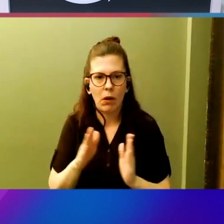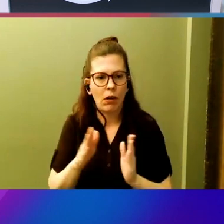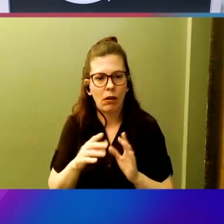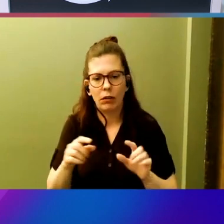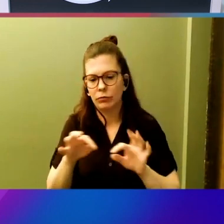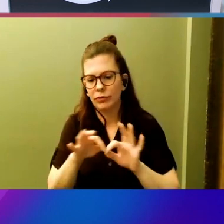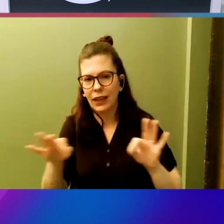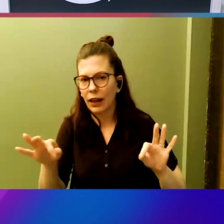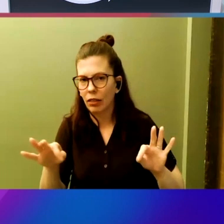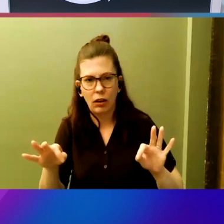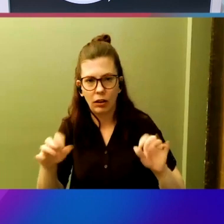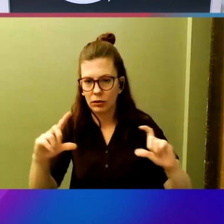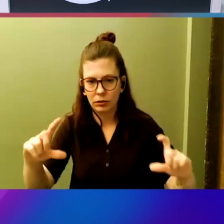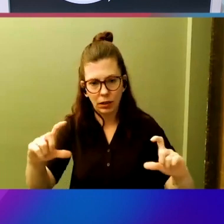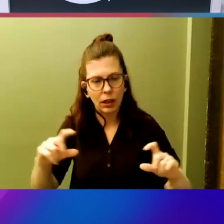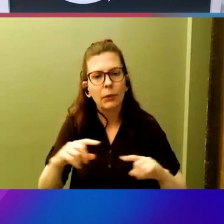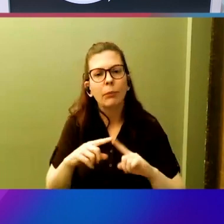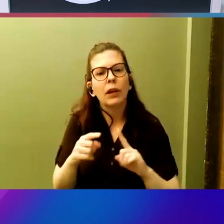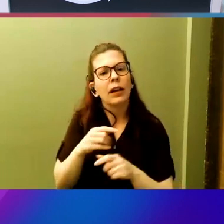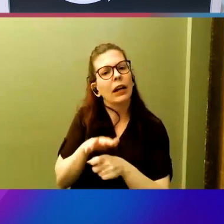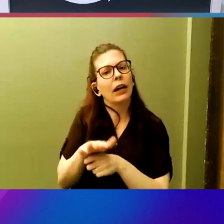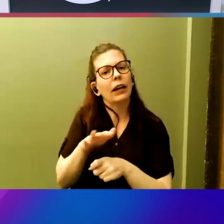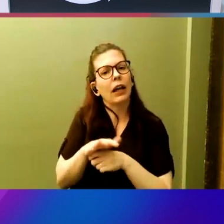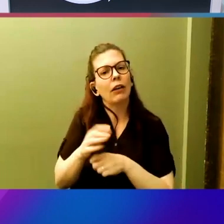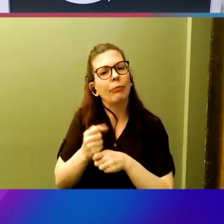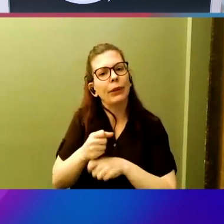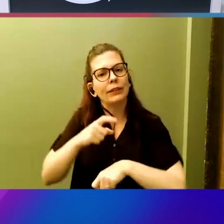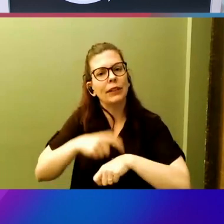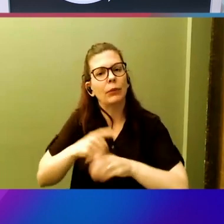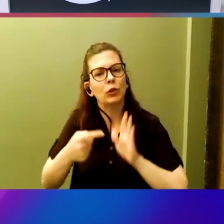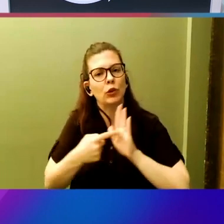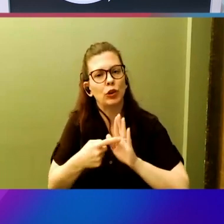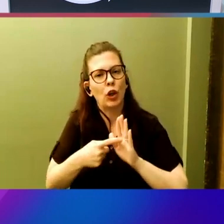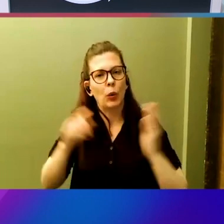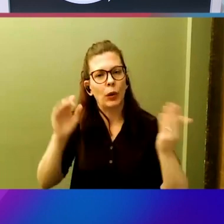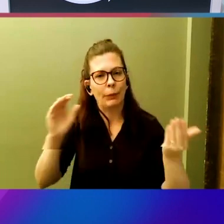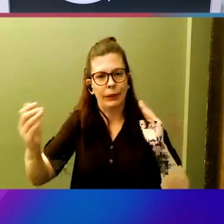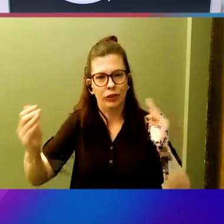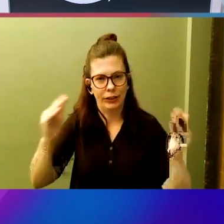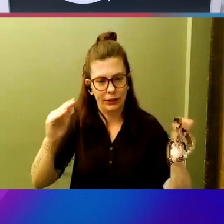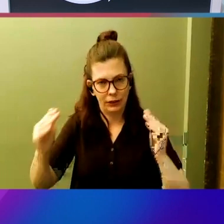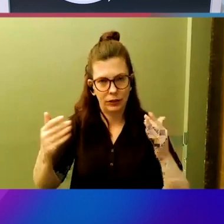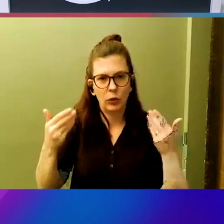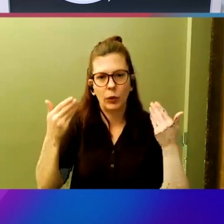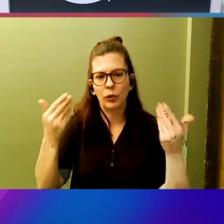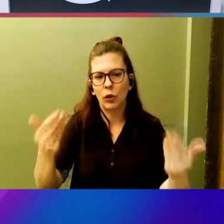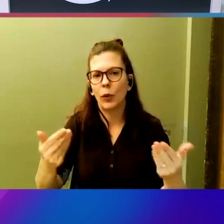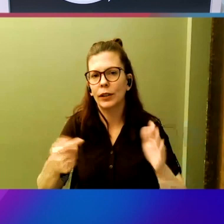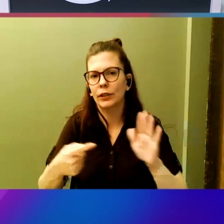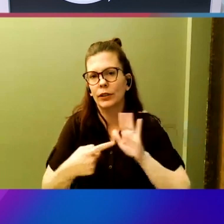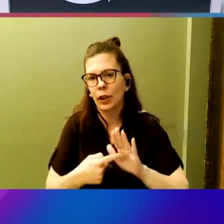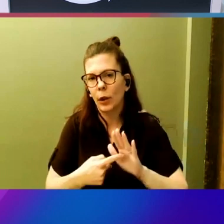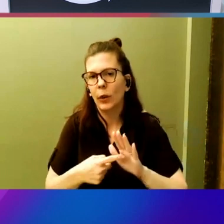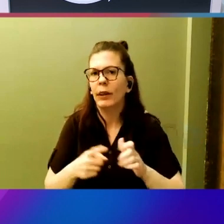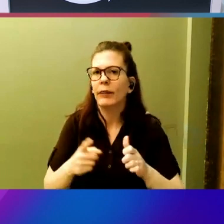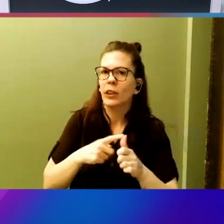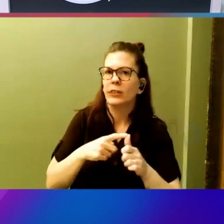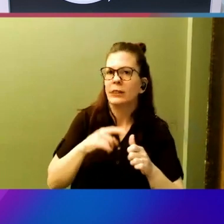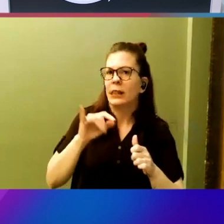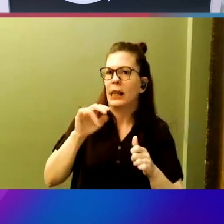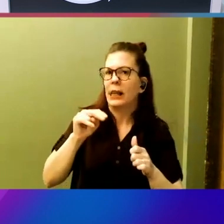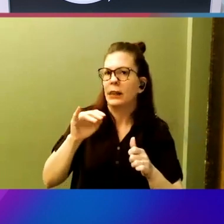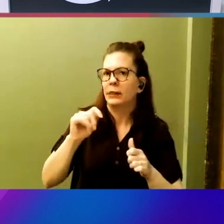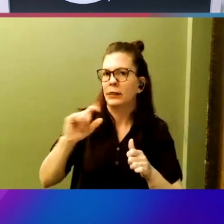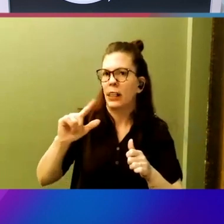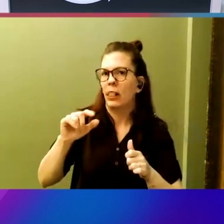it has enough build time to show a difference. So I'll go ahead and run that build script first on an Intel x86